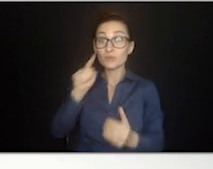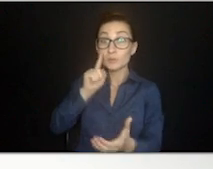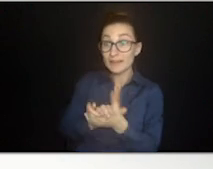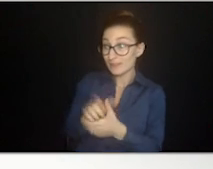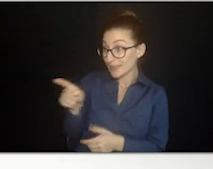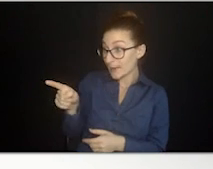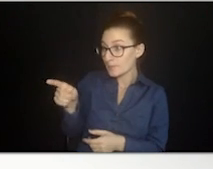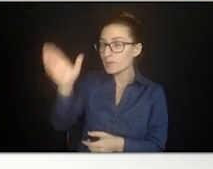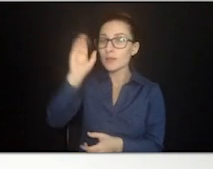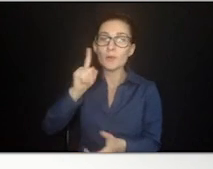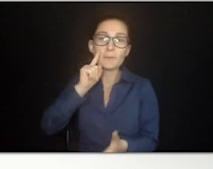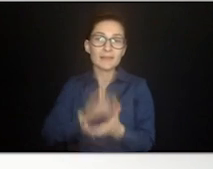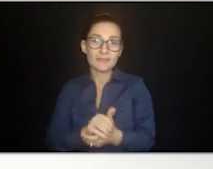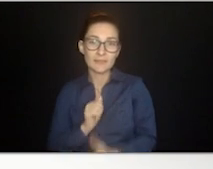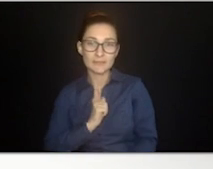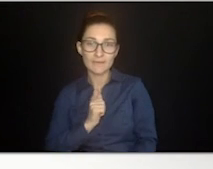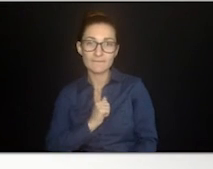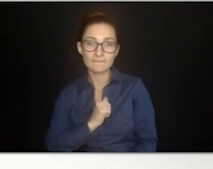believing in themselves.